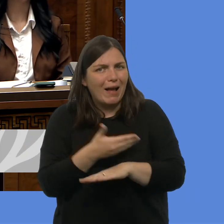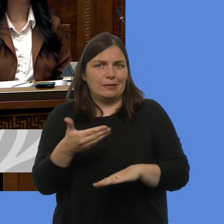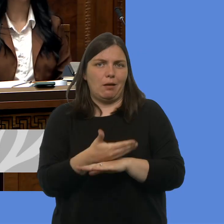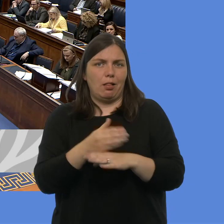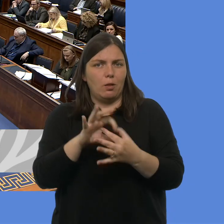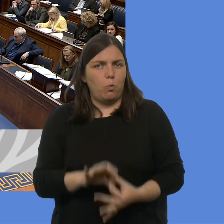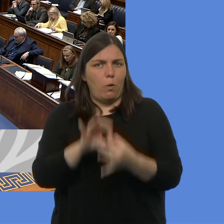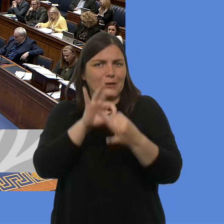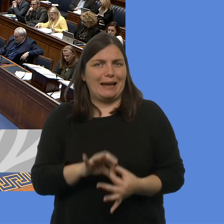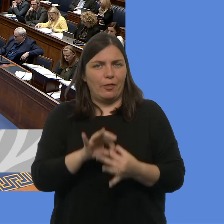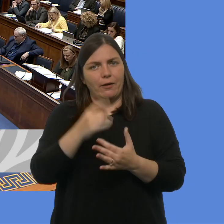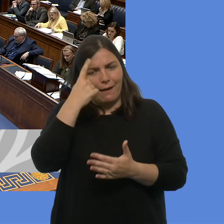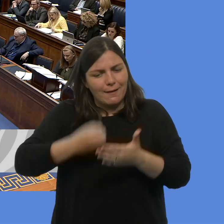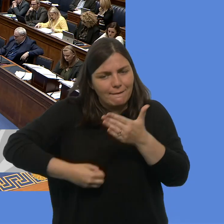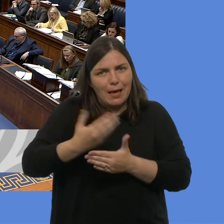time ahead.